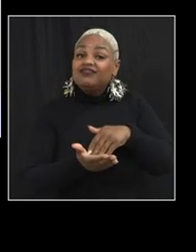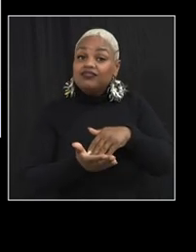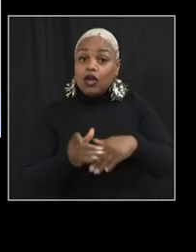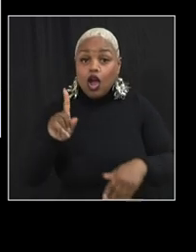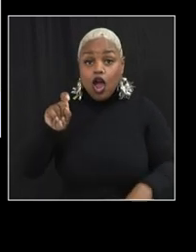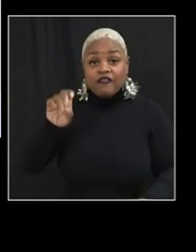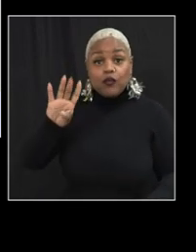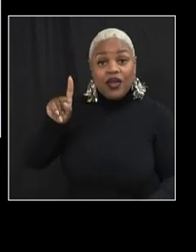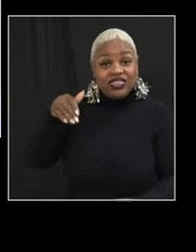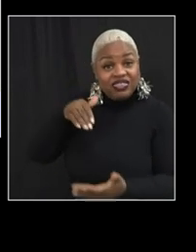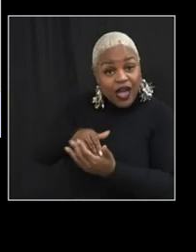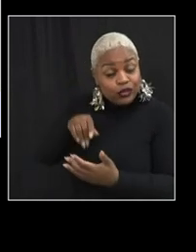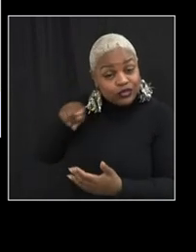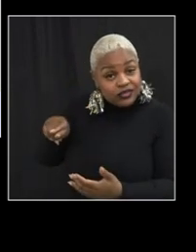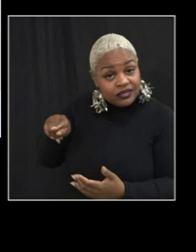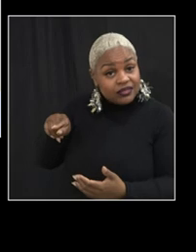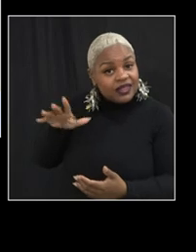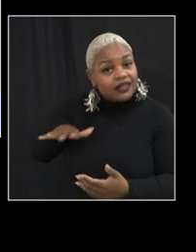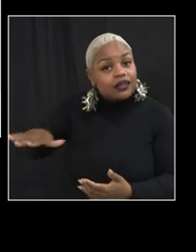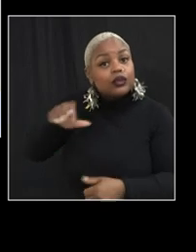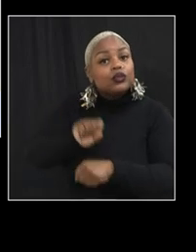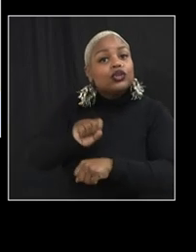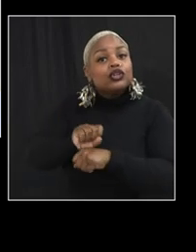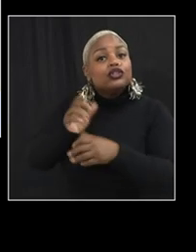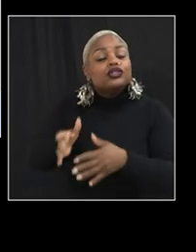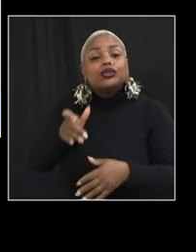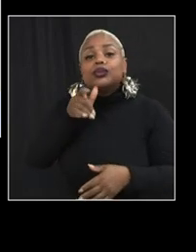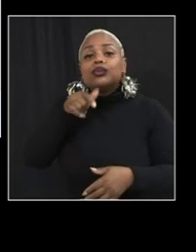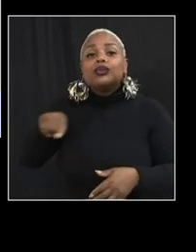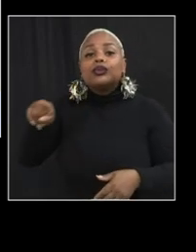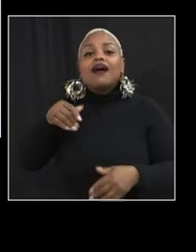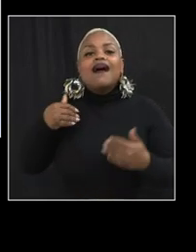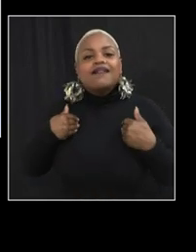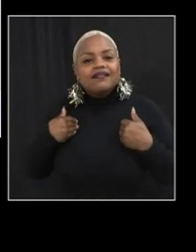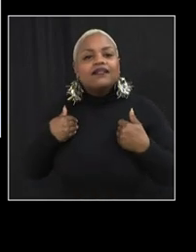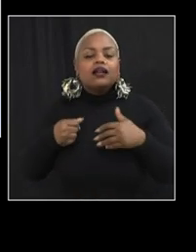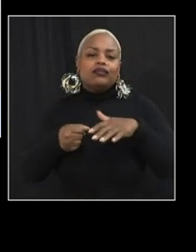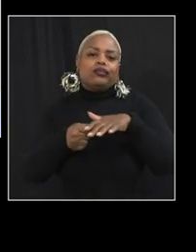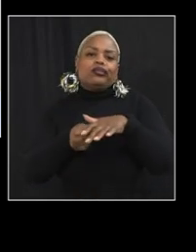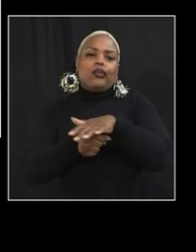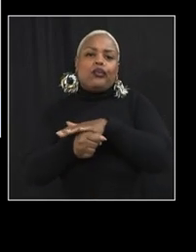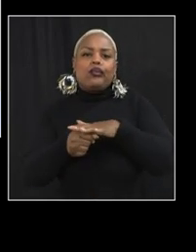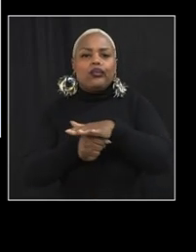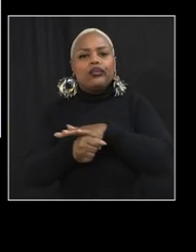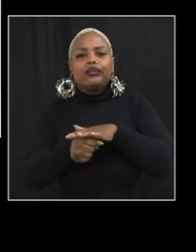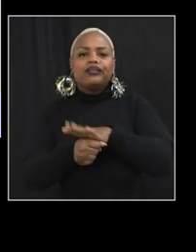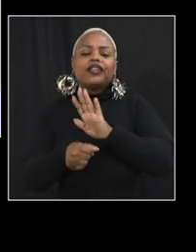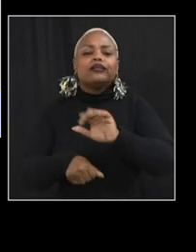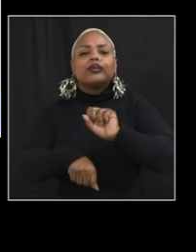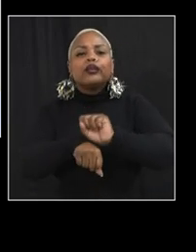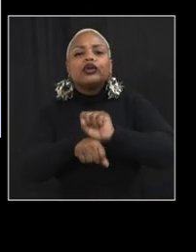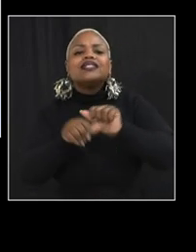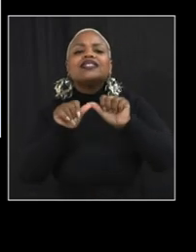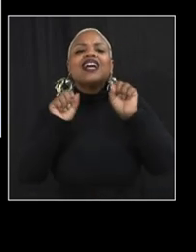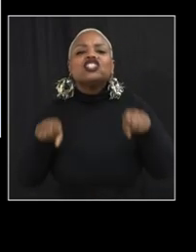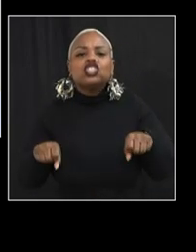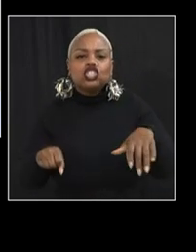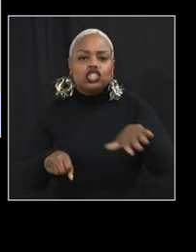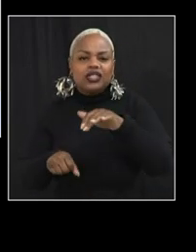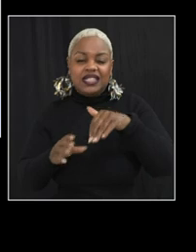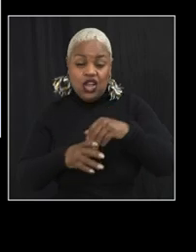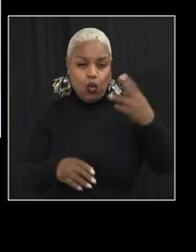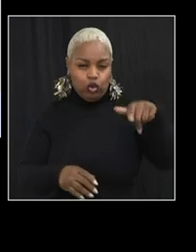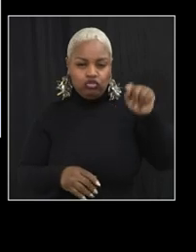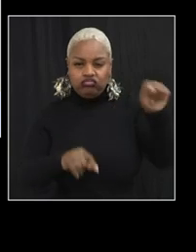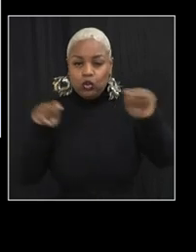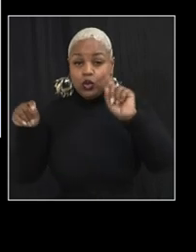191,000 of those workers have a location, a workstation location in Washington,